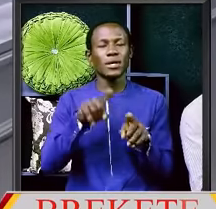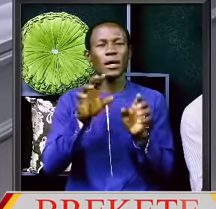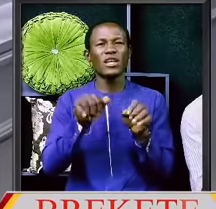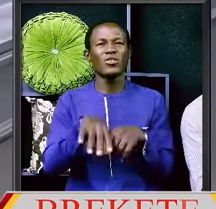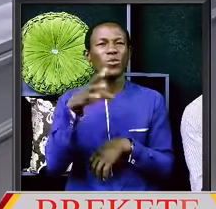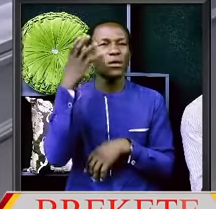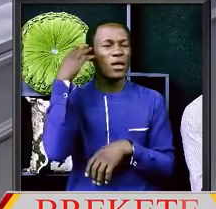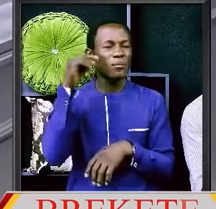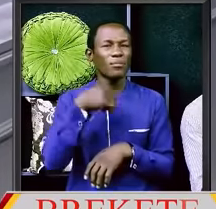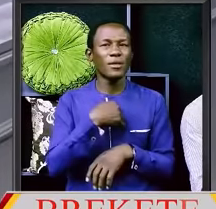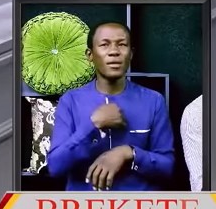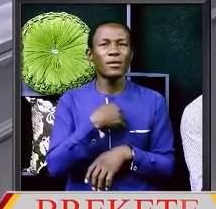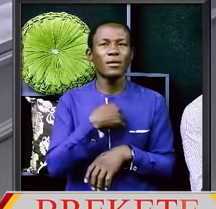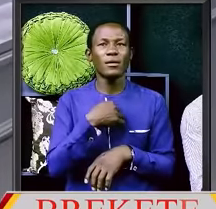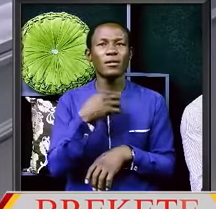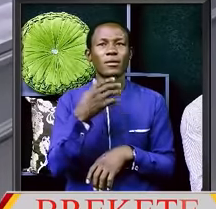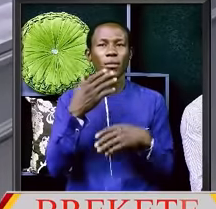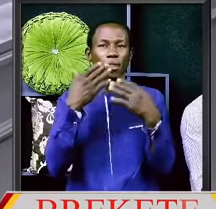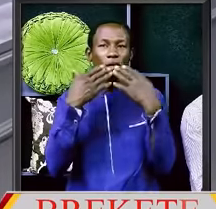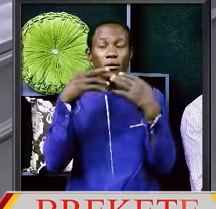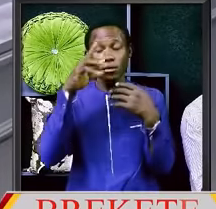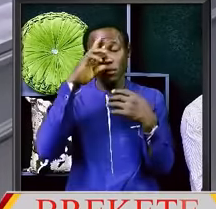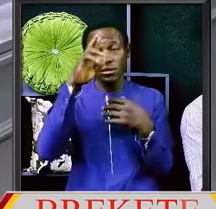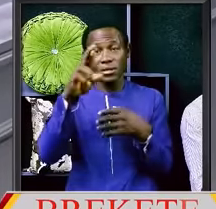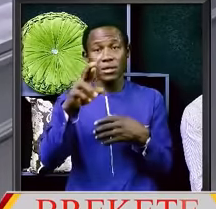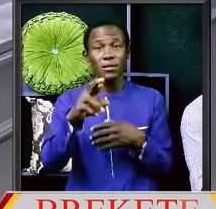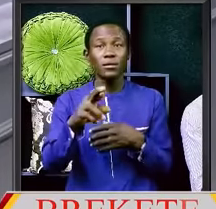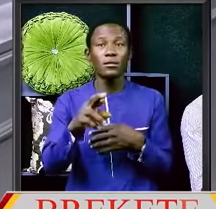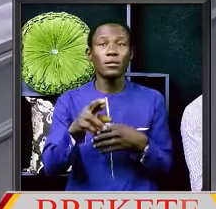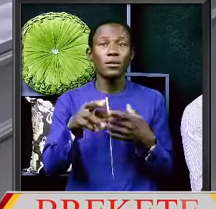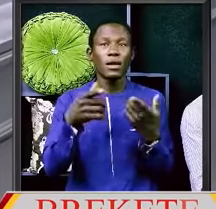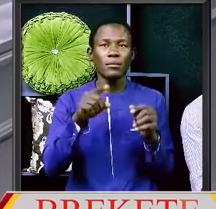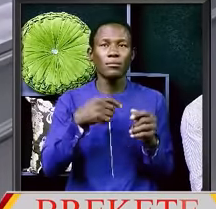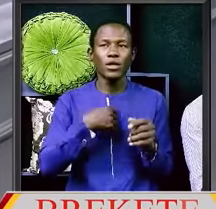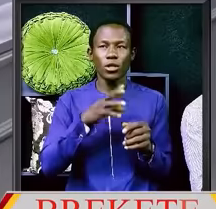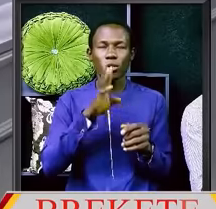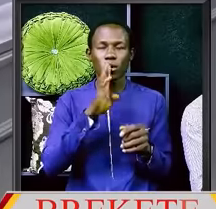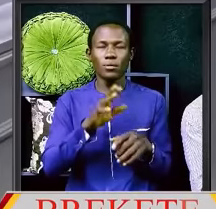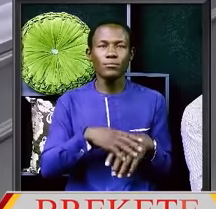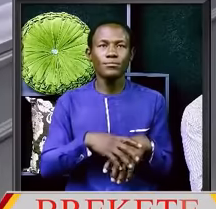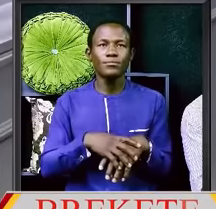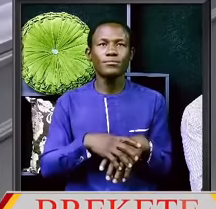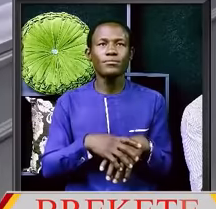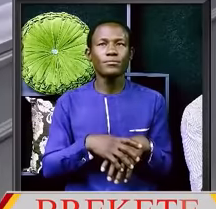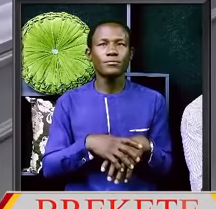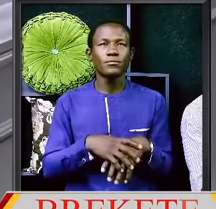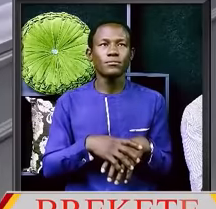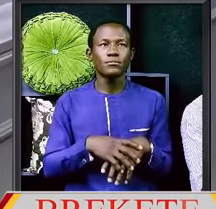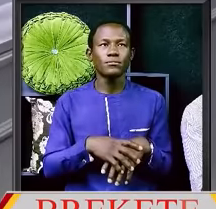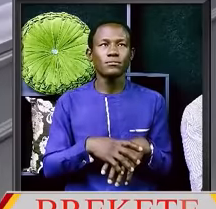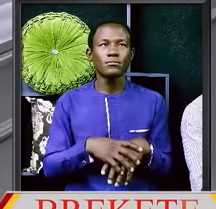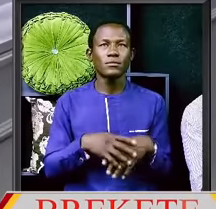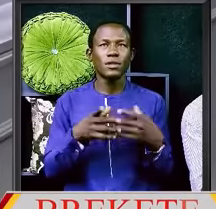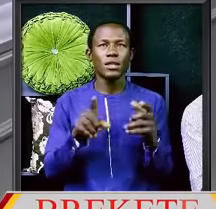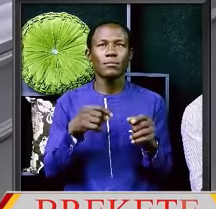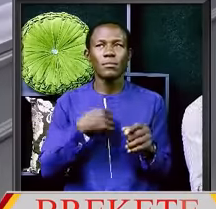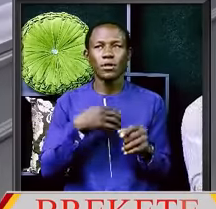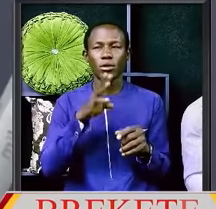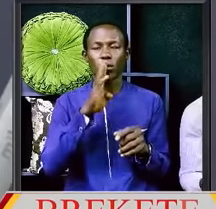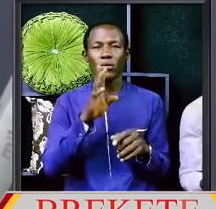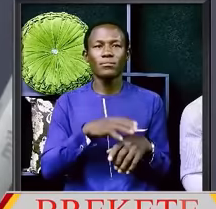me? Yes, bless you, sir. Yes, make I talk now. God bless you, sir. Make I